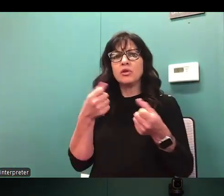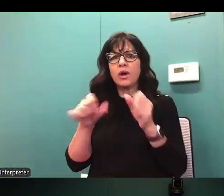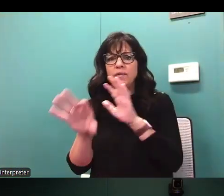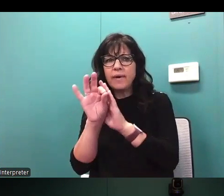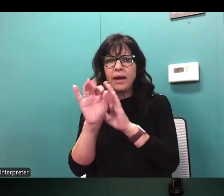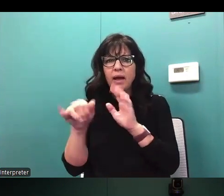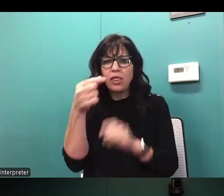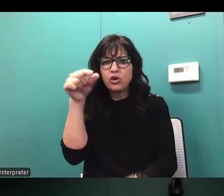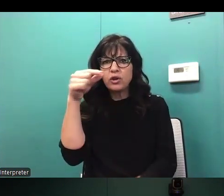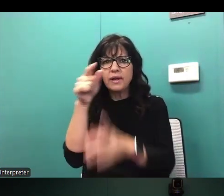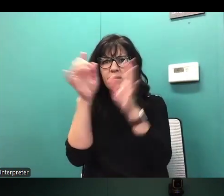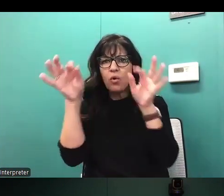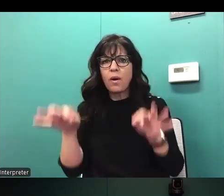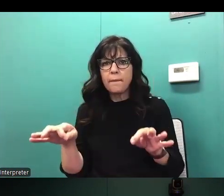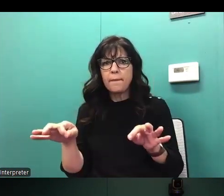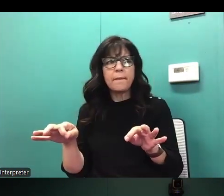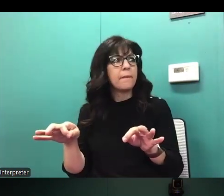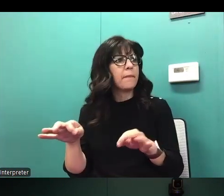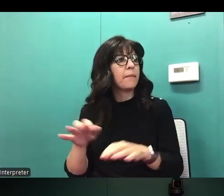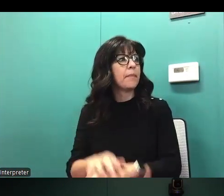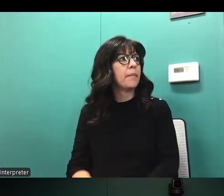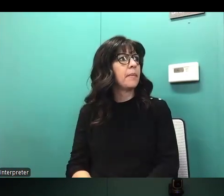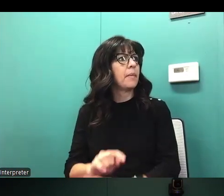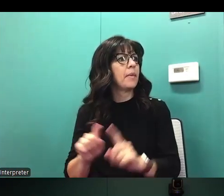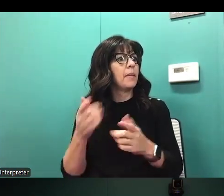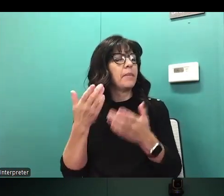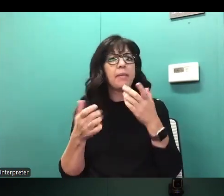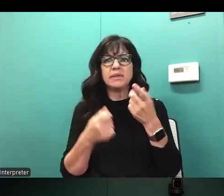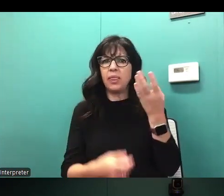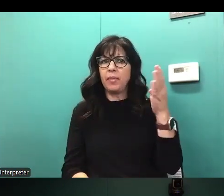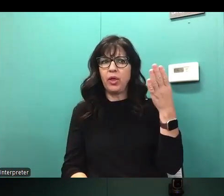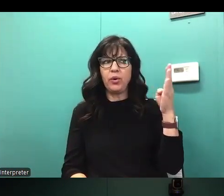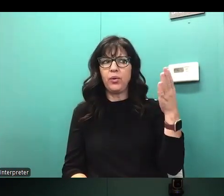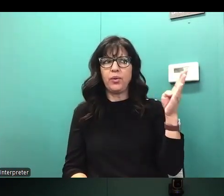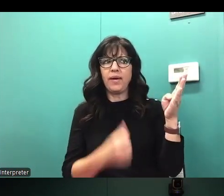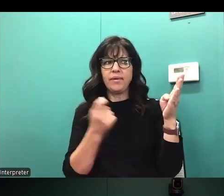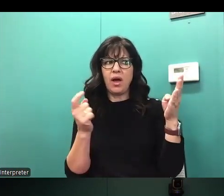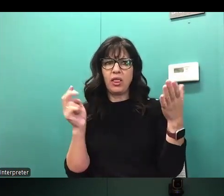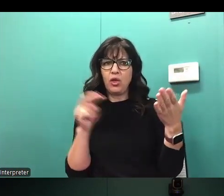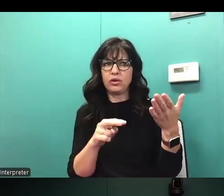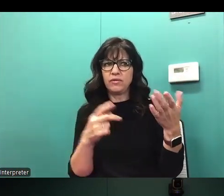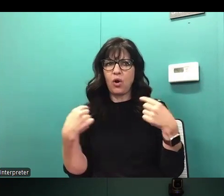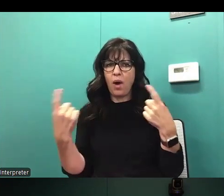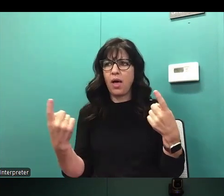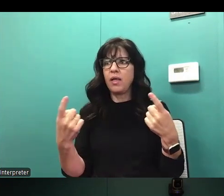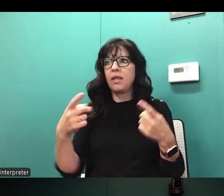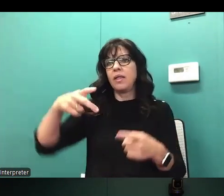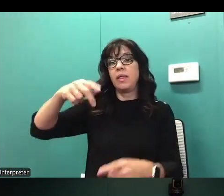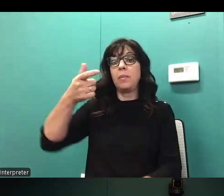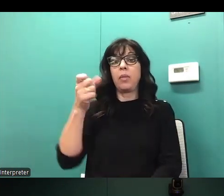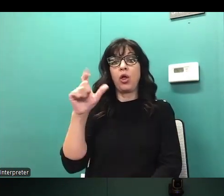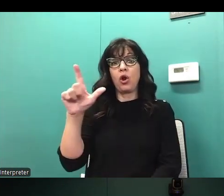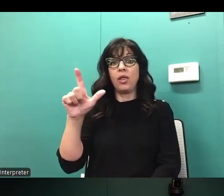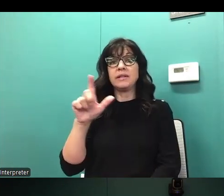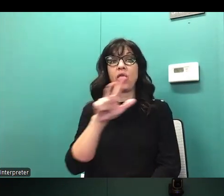Yeah, I think it is too, 42, but it might actually be on the blue. I haven't looked at these in a little bit. The plural is the 36 to